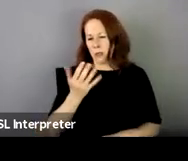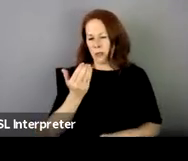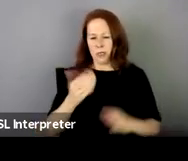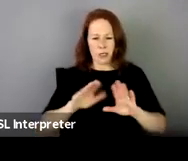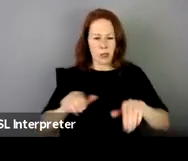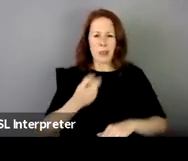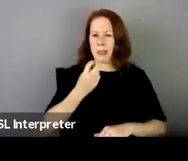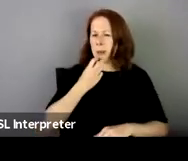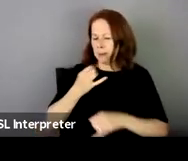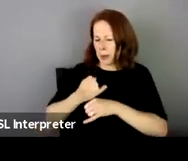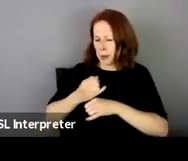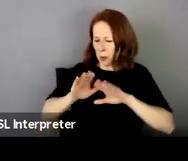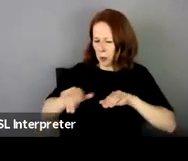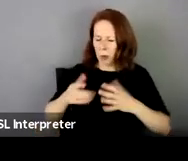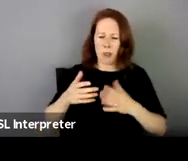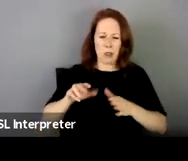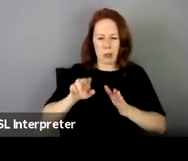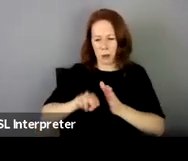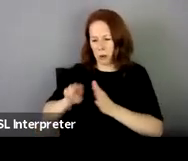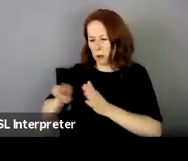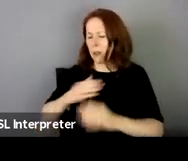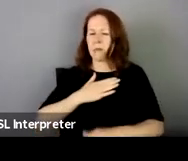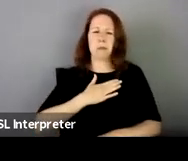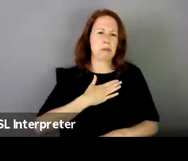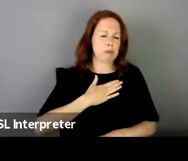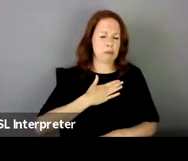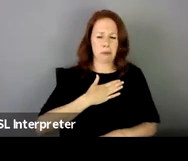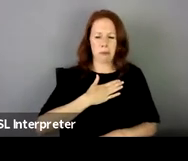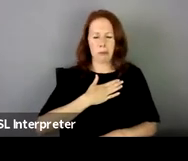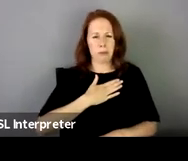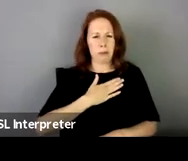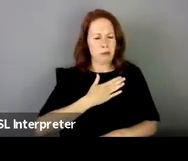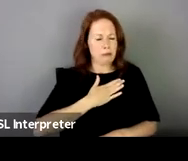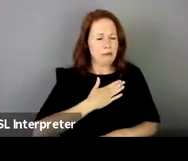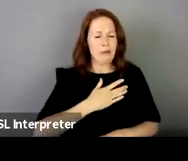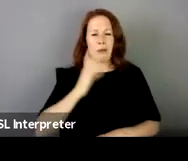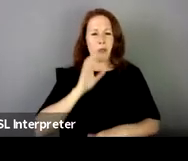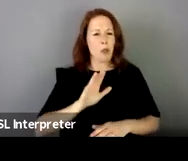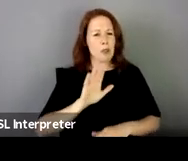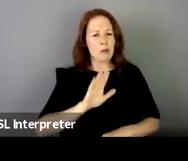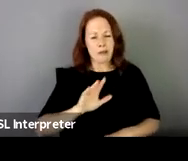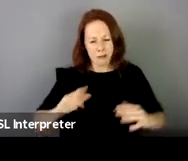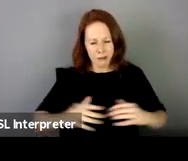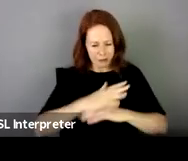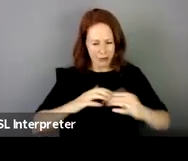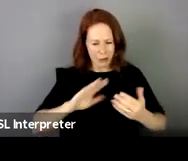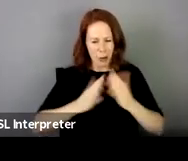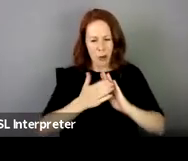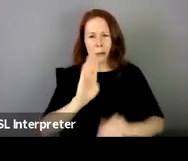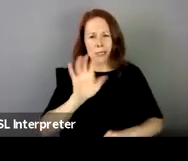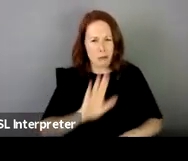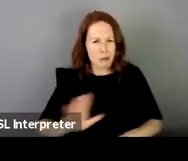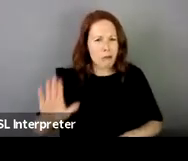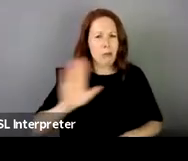Indian Residential School. Our hearts go out especially to Indigenous communities across BC, and especially to